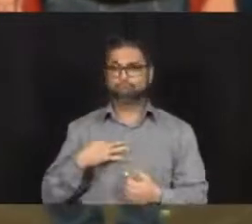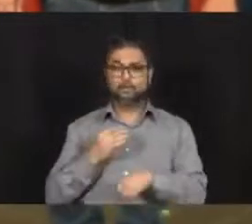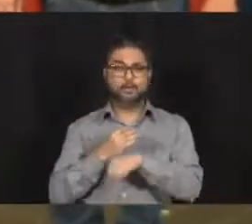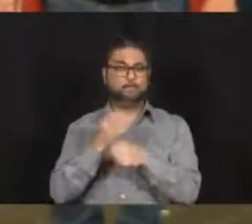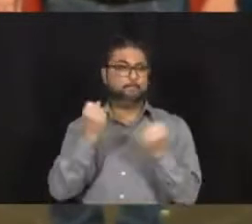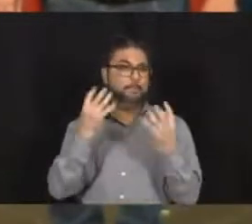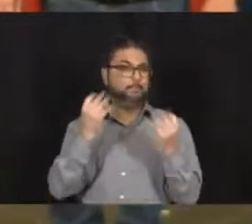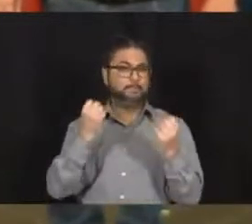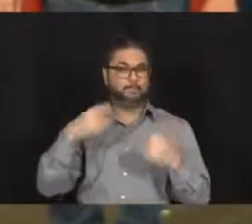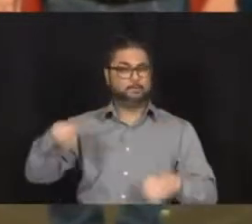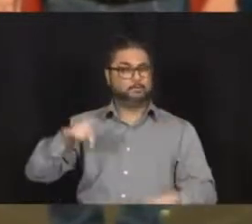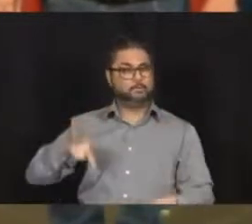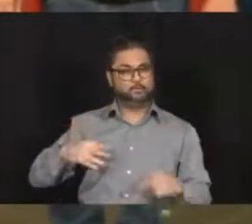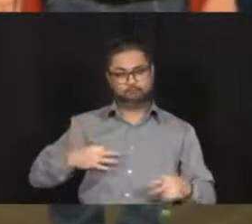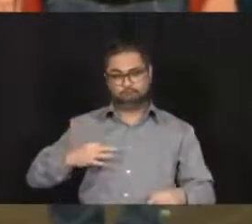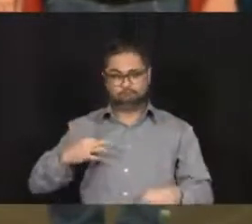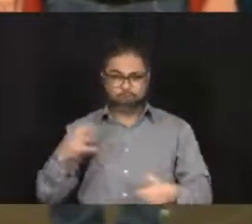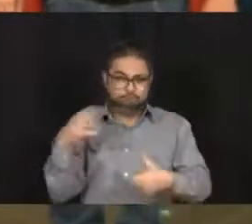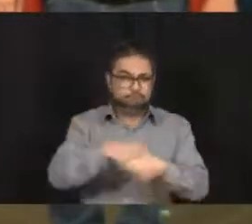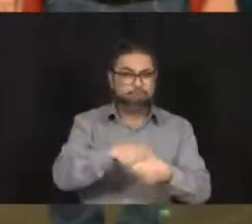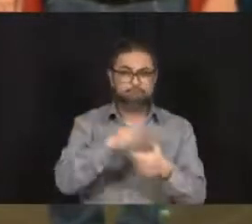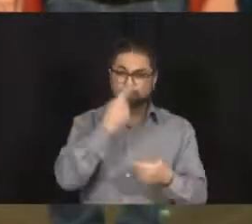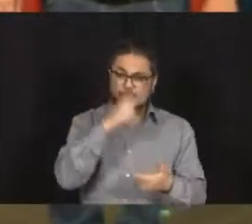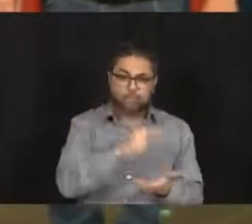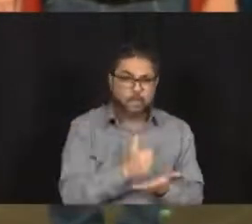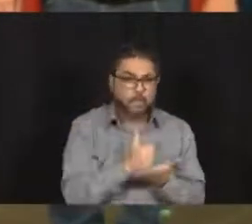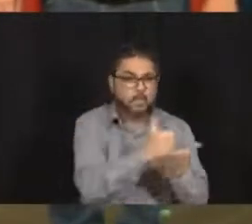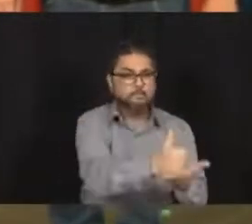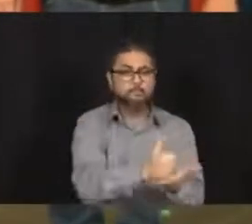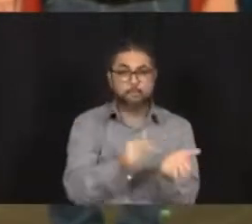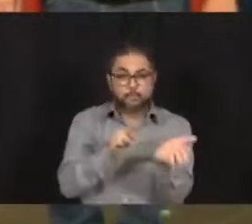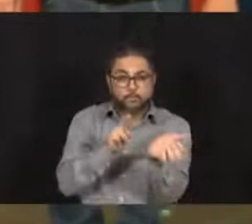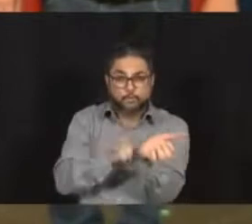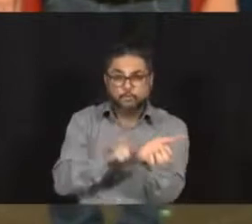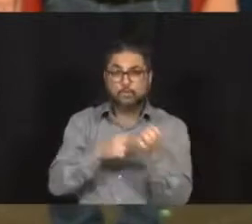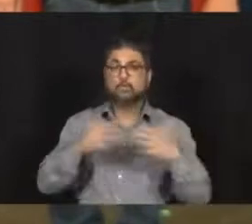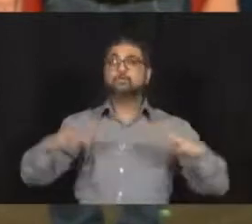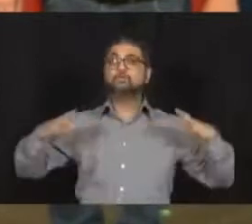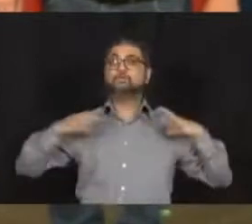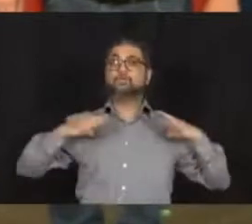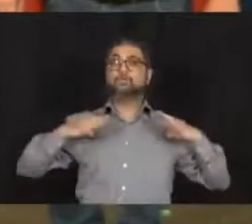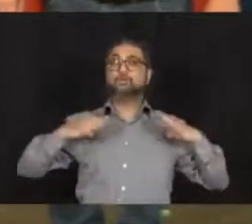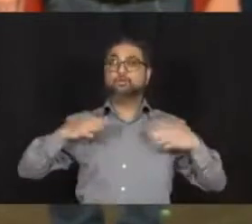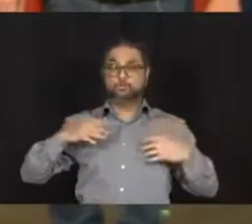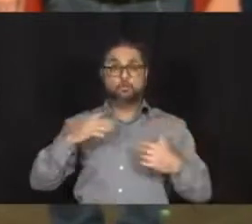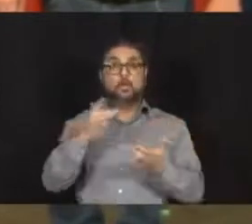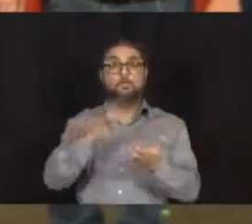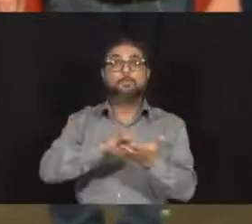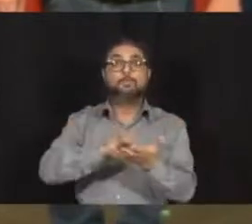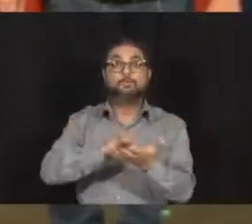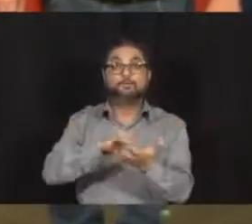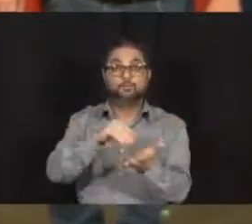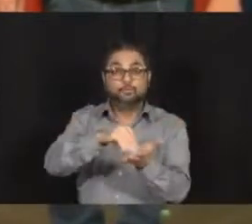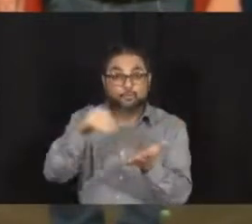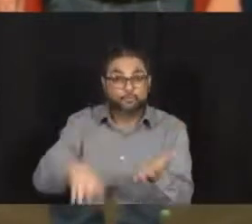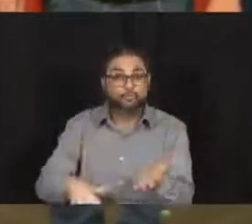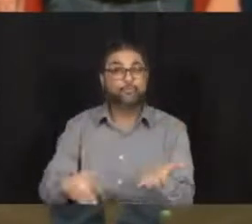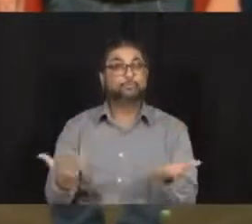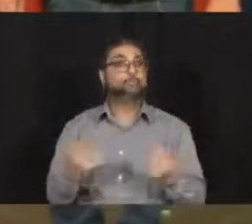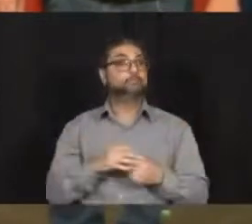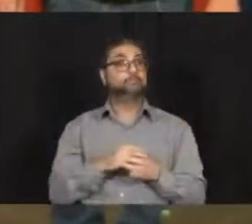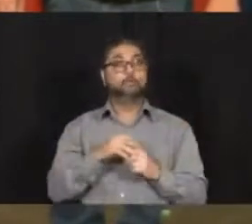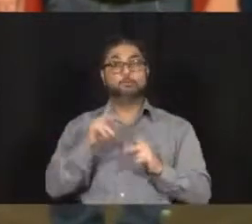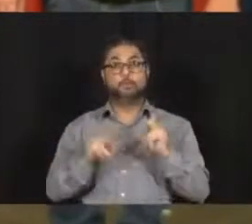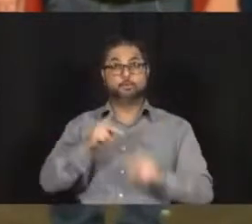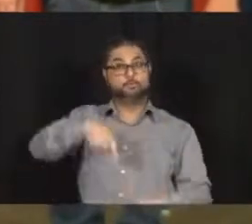that want to get involved, from retired nurses to medical students to internationally trained professionals. People are